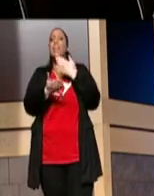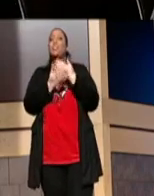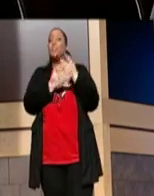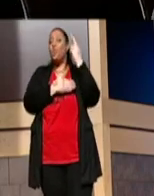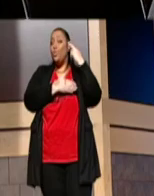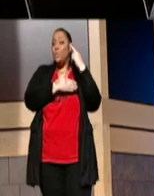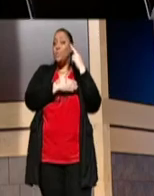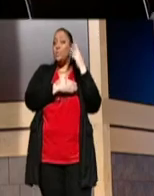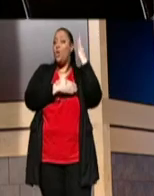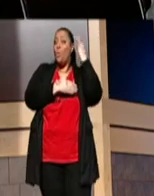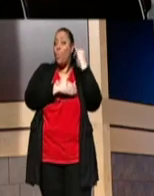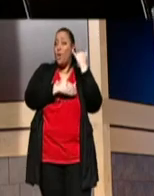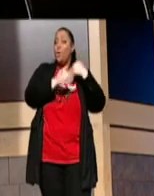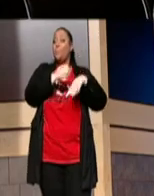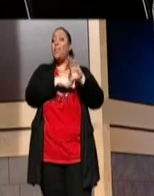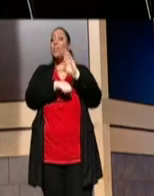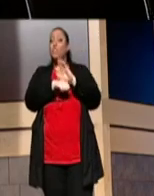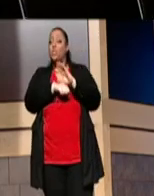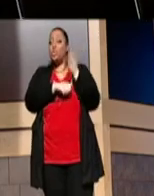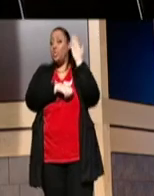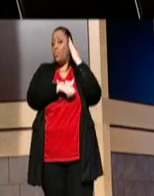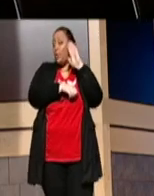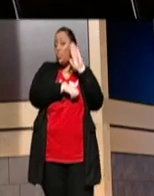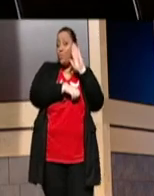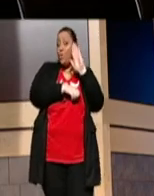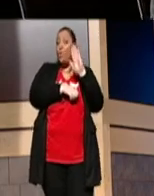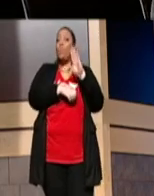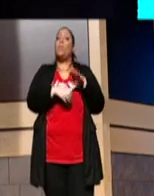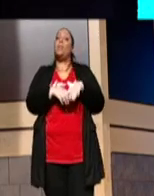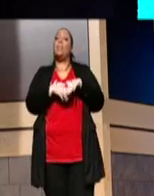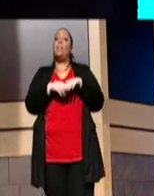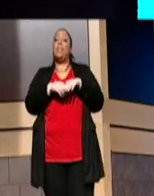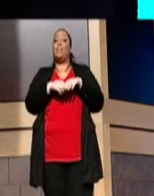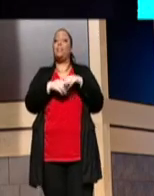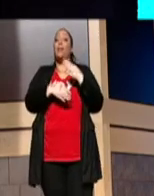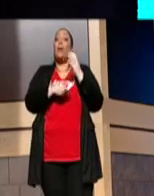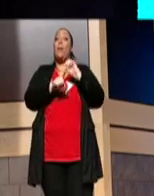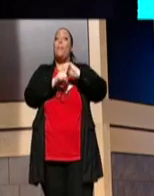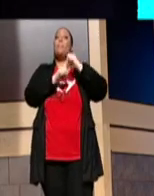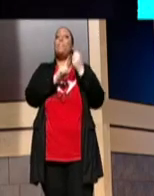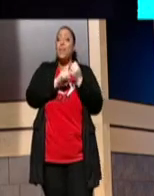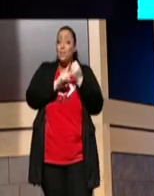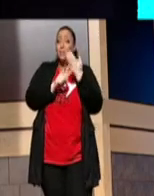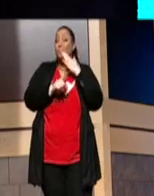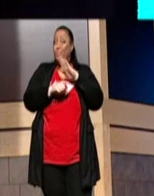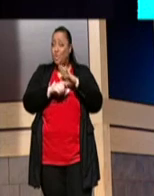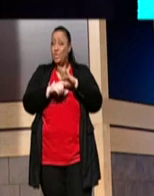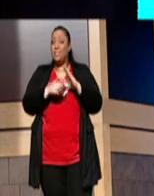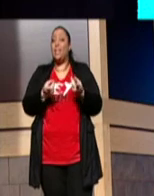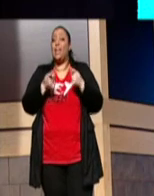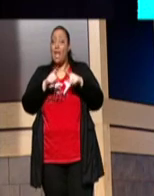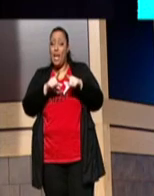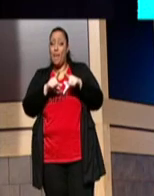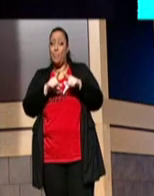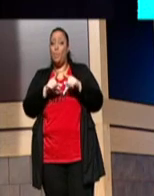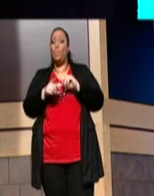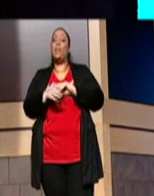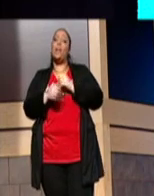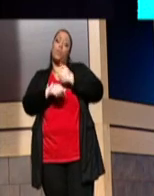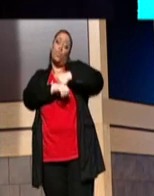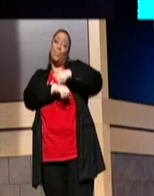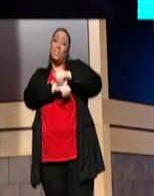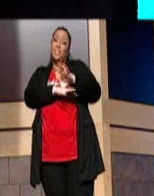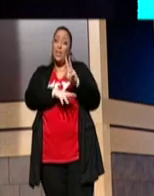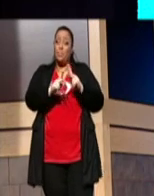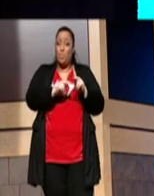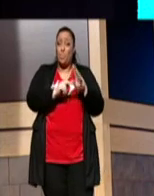to want to be in the church, because we never know when the next crisis or the next famine is going to come, and we're not going to turn away people that have a